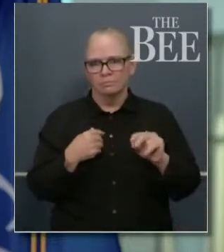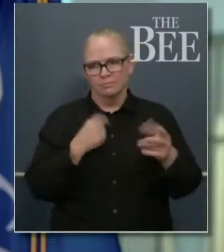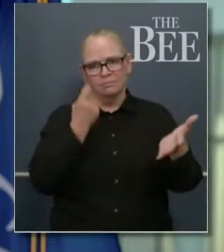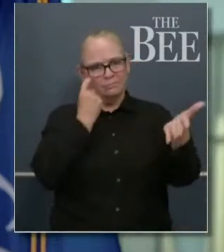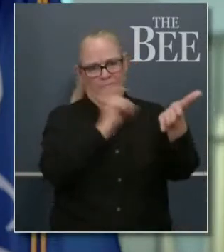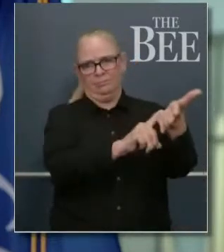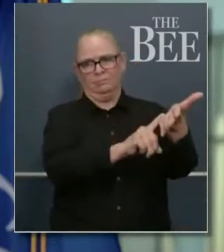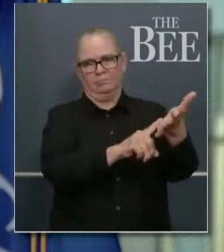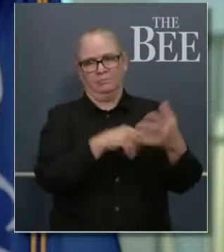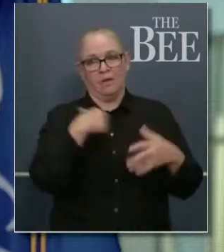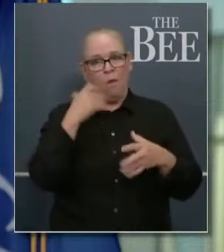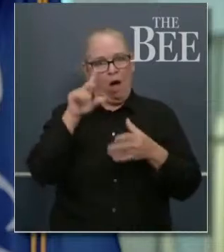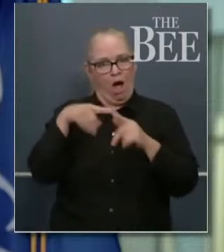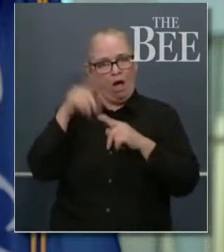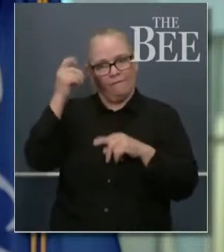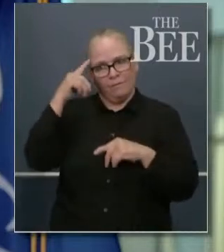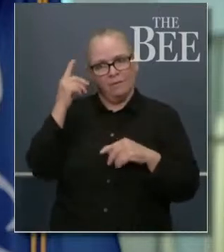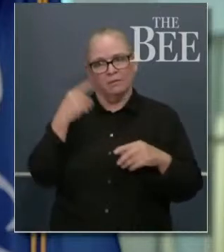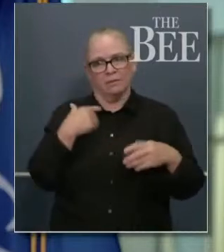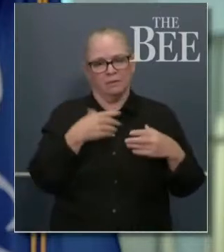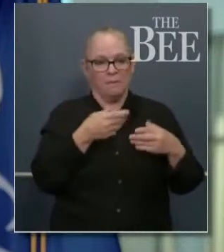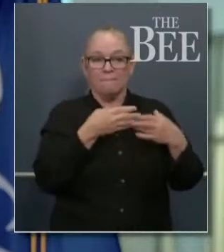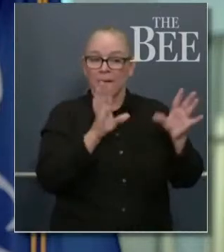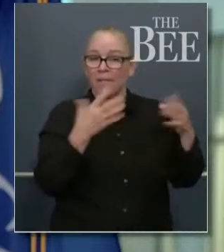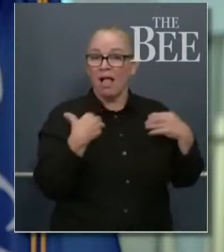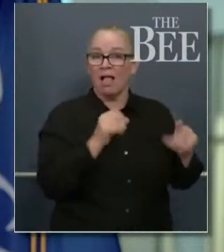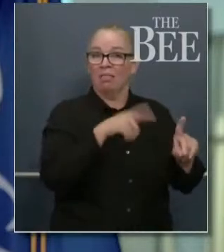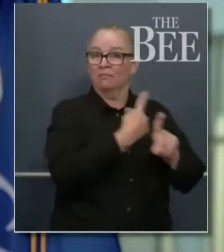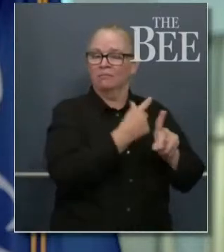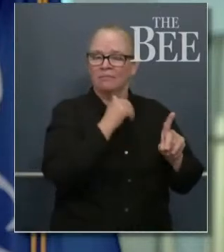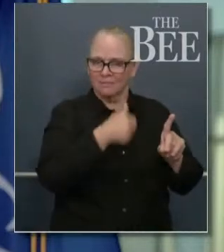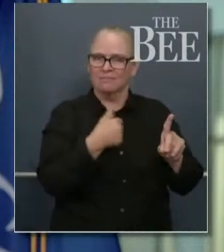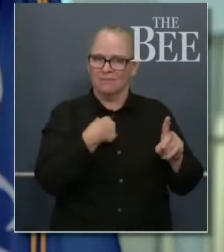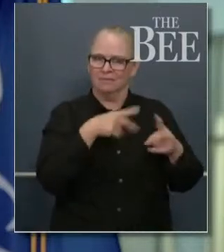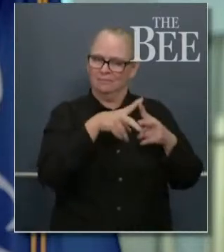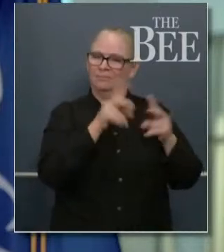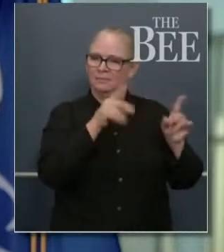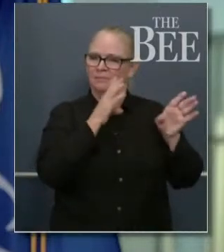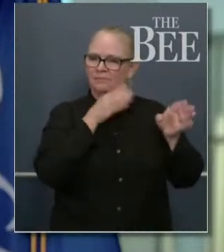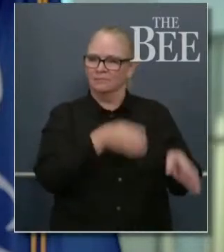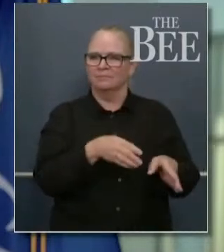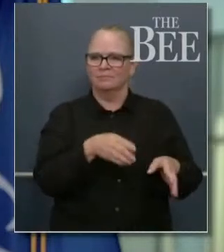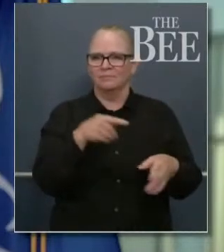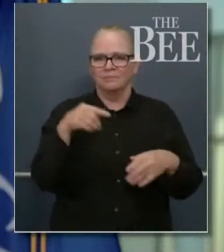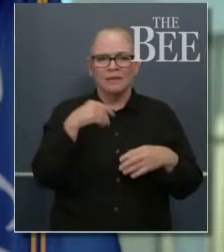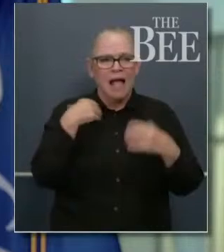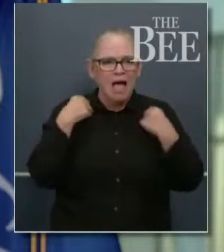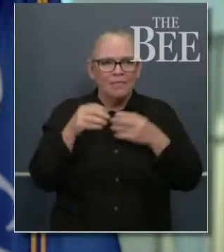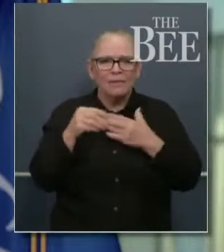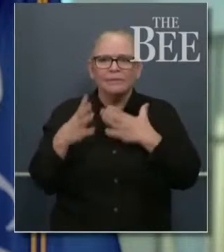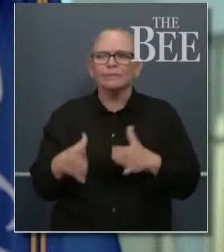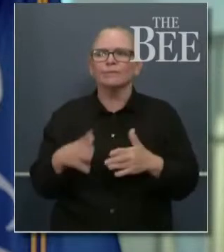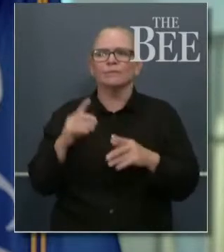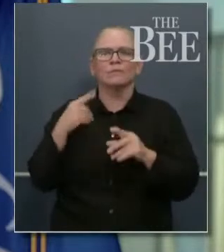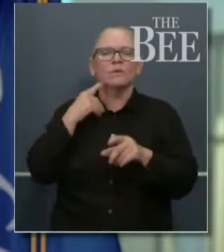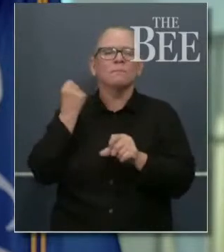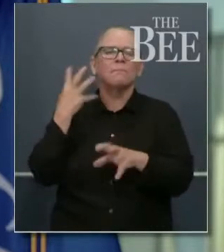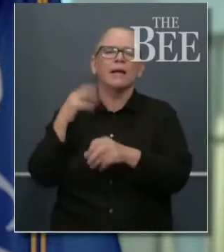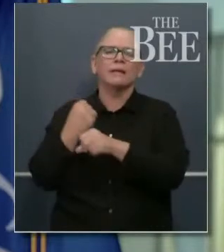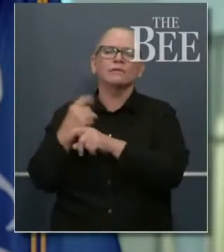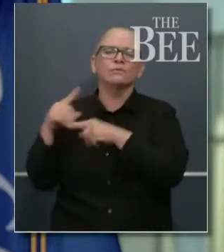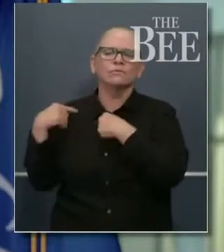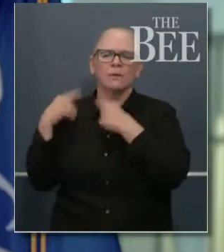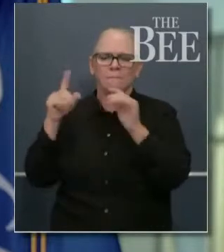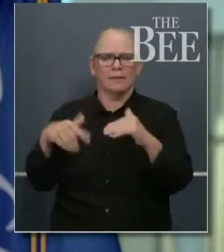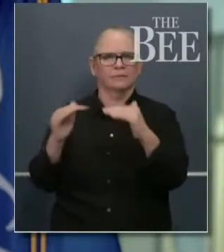health issue, it's a total issue. It's our health leaders who have been voices around equity for decades, chose to go into